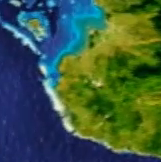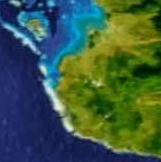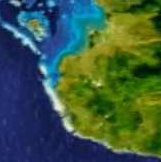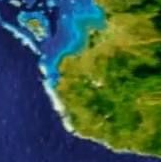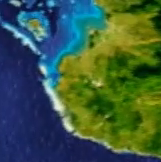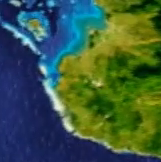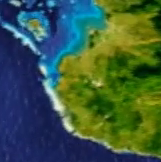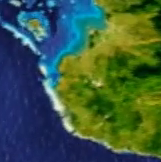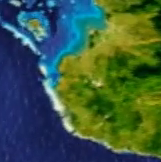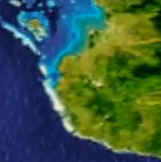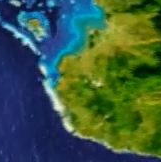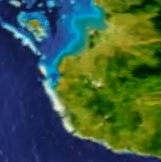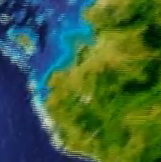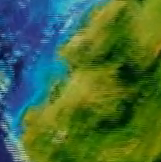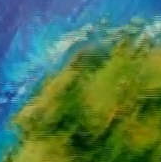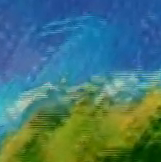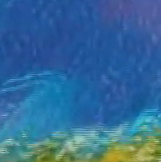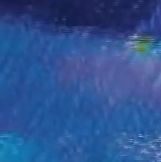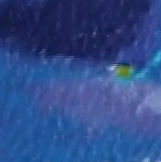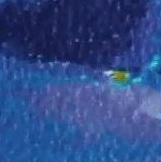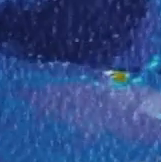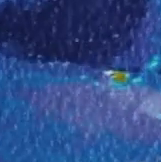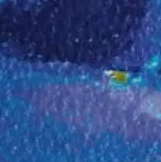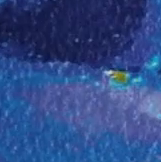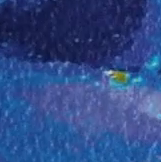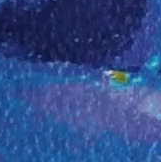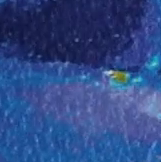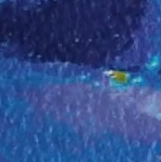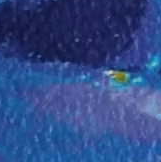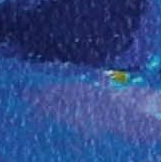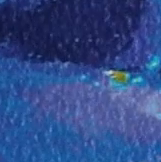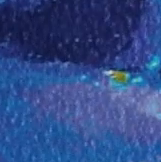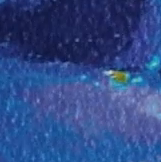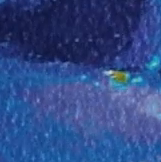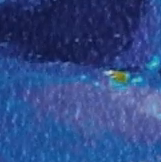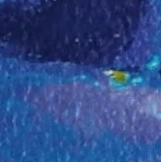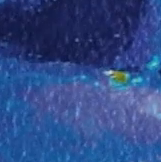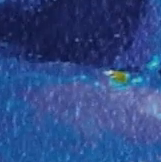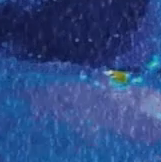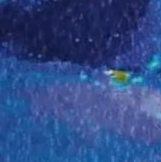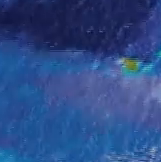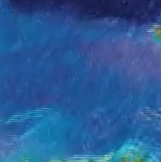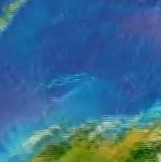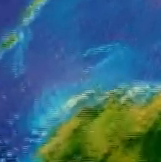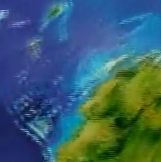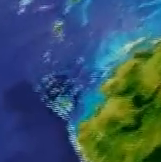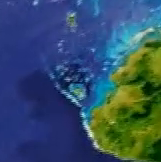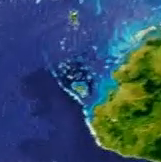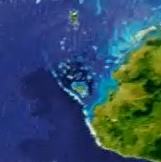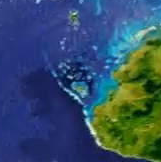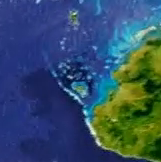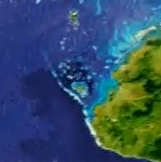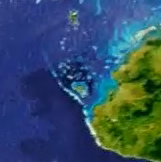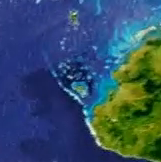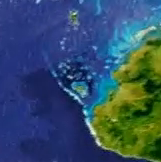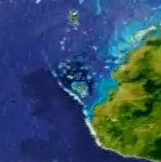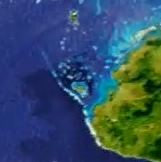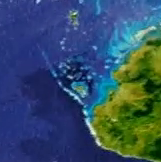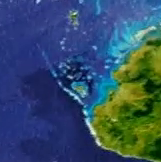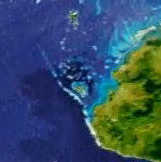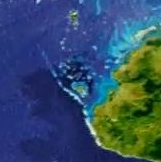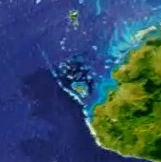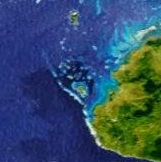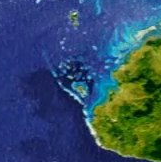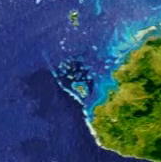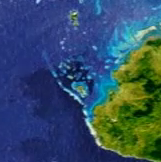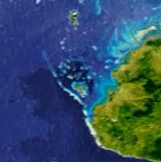experienced through the day. And up north, more showers. At sea, a strong wind warning remains in